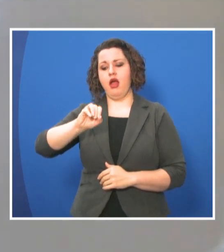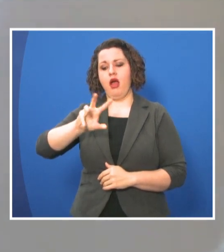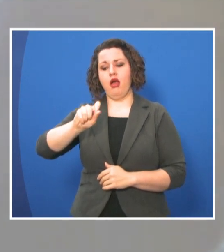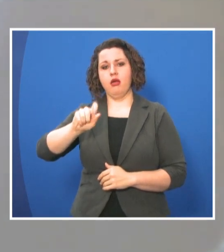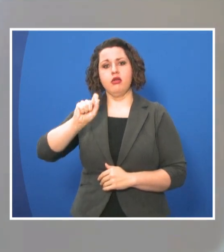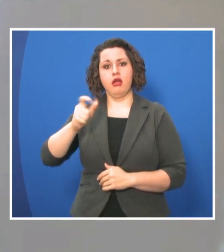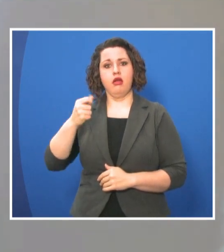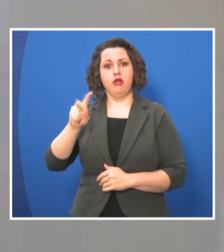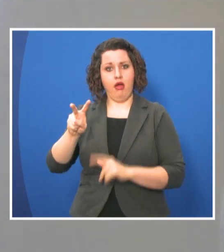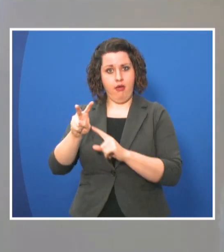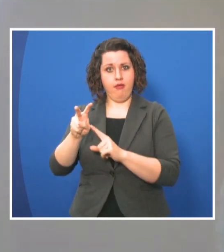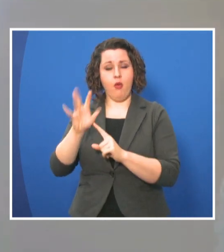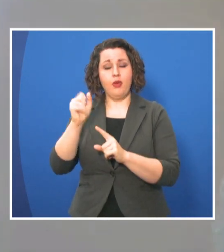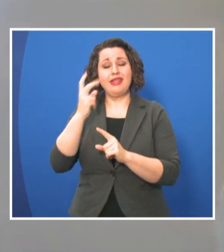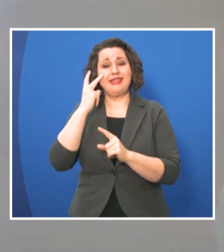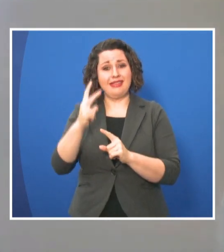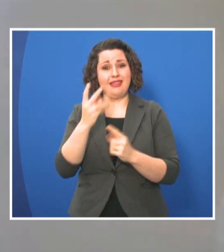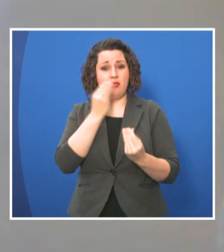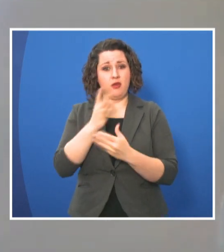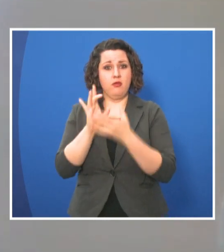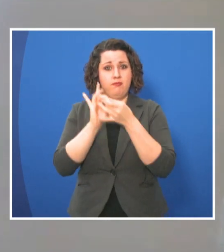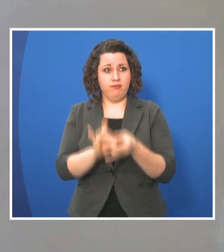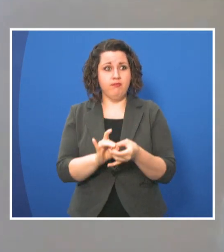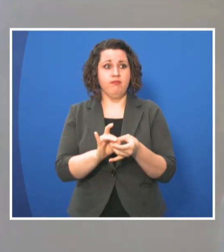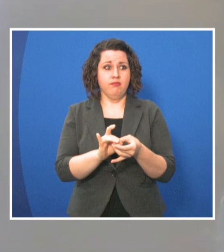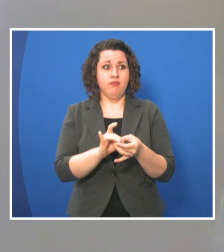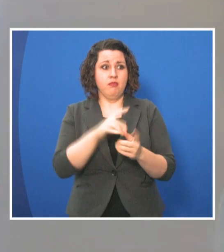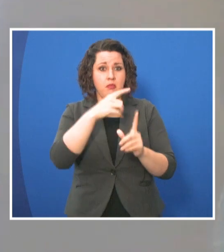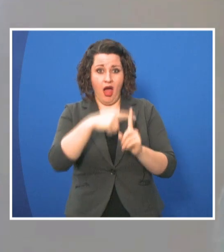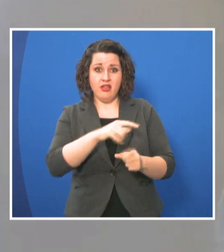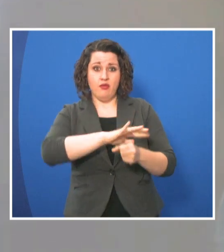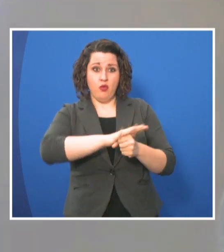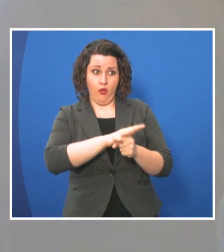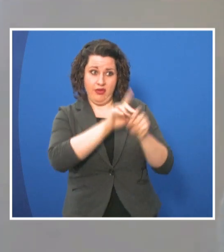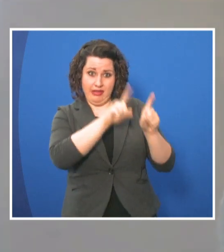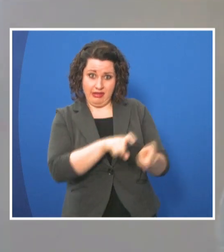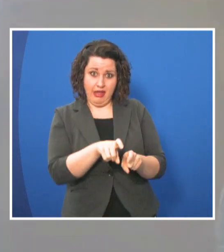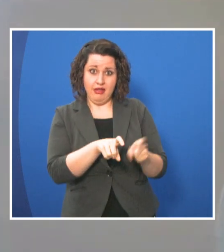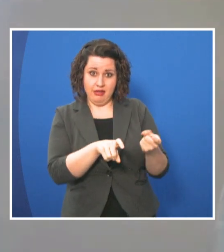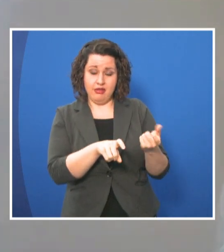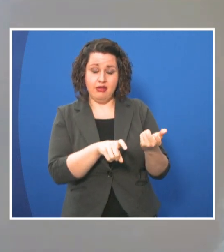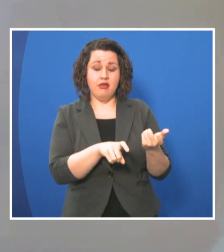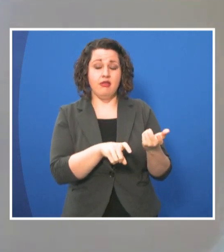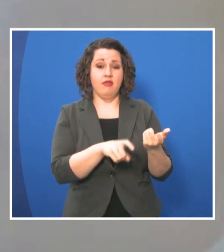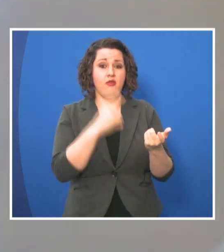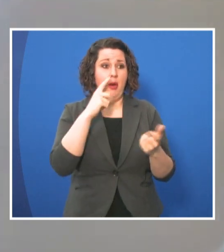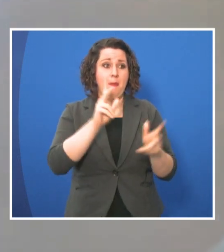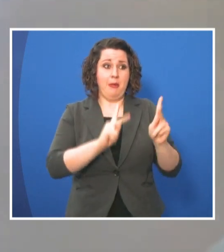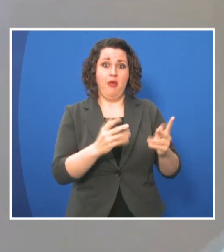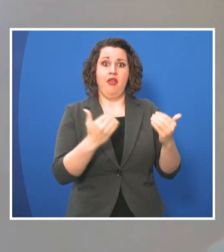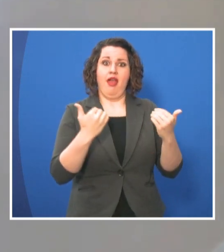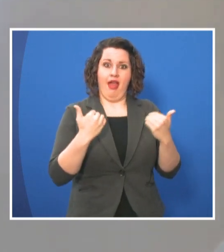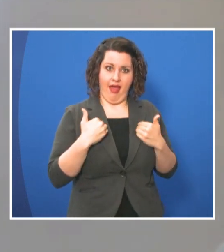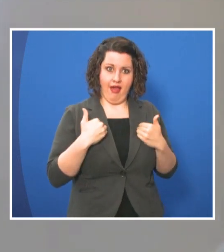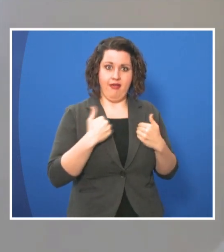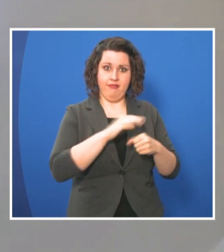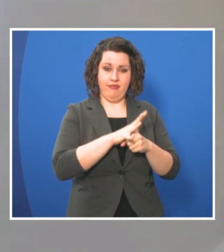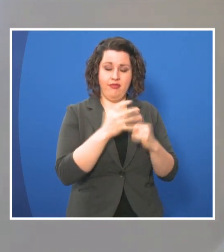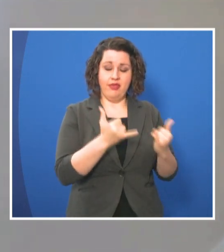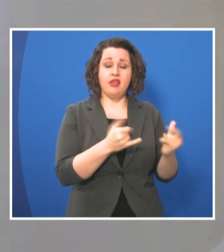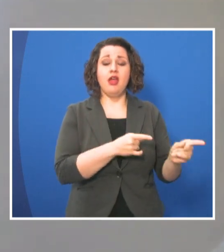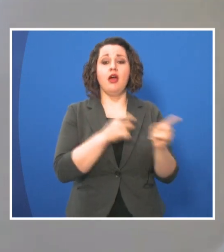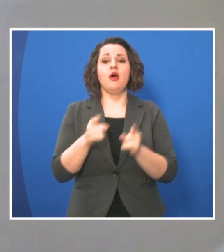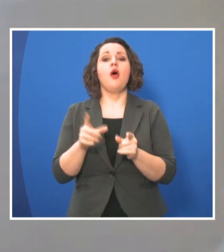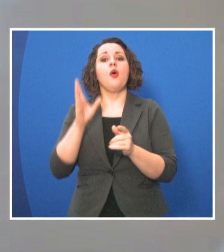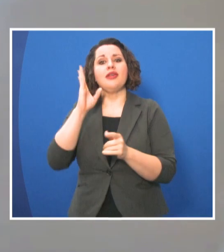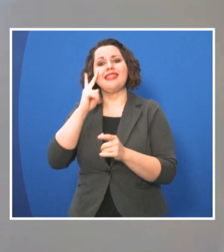seeing information about positive PCR tests or currently infected individuals, you'll also see information about